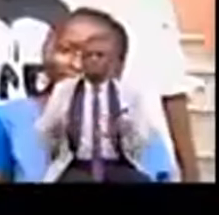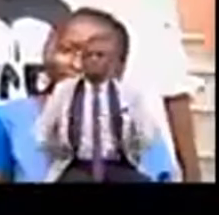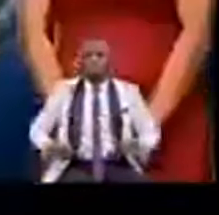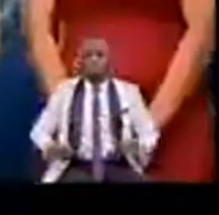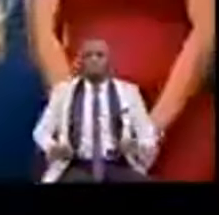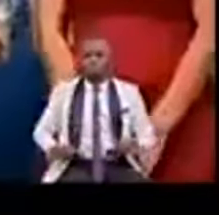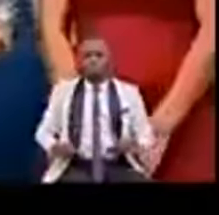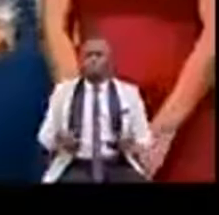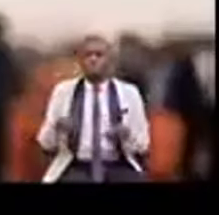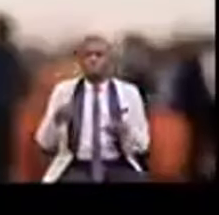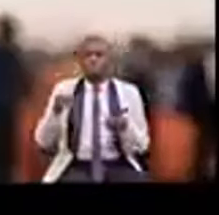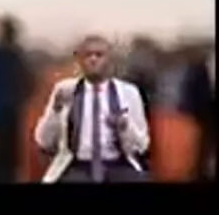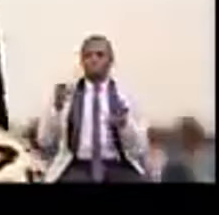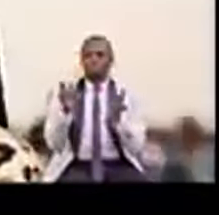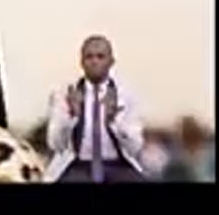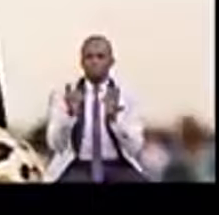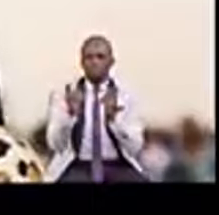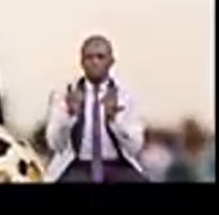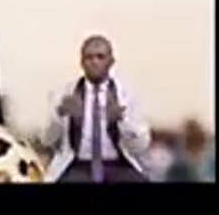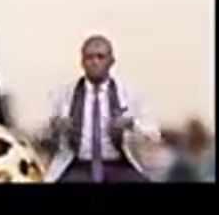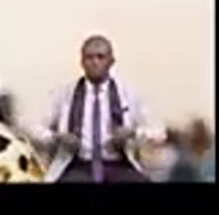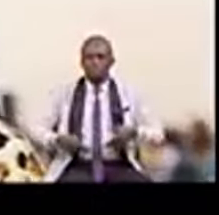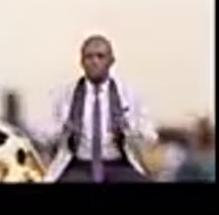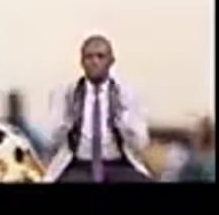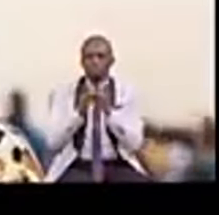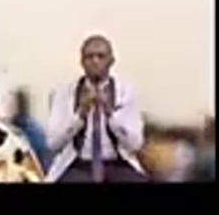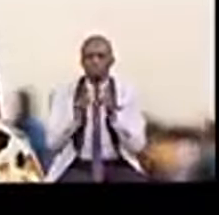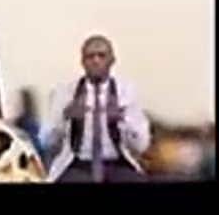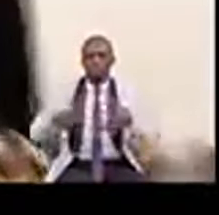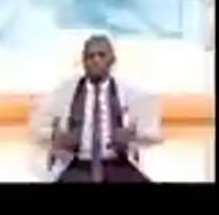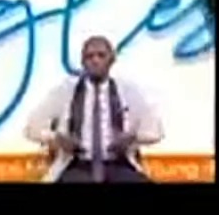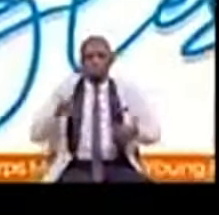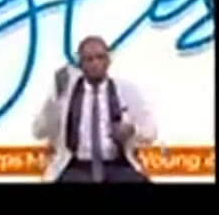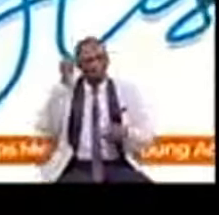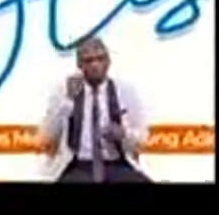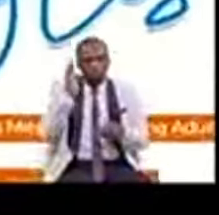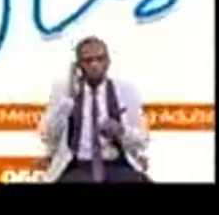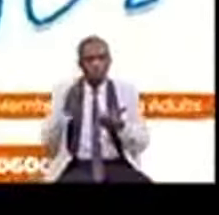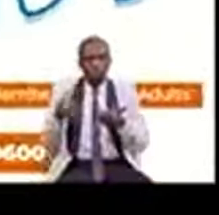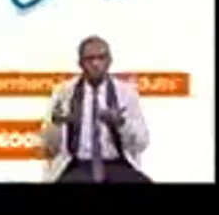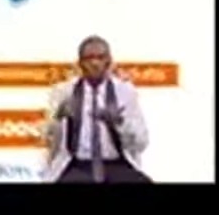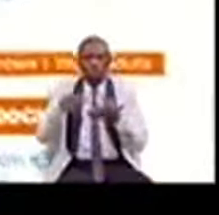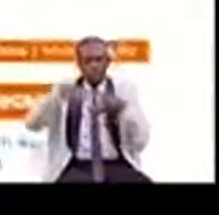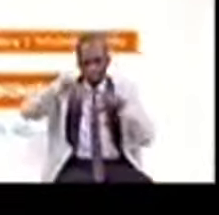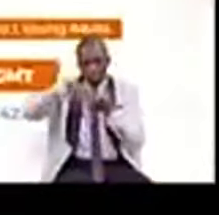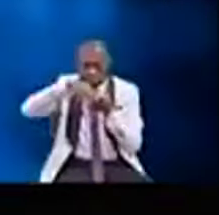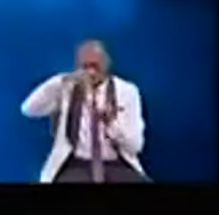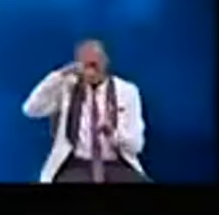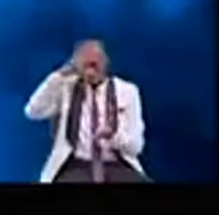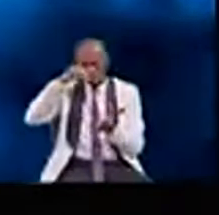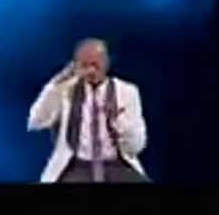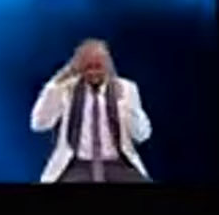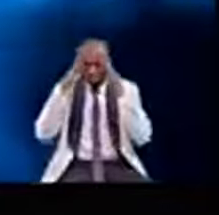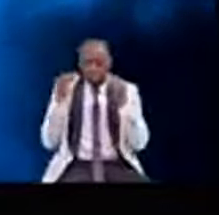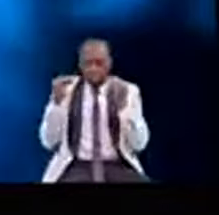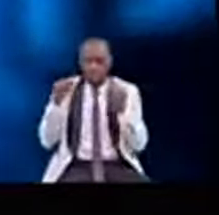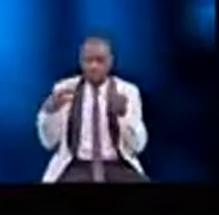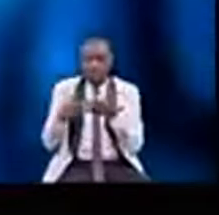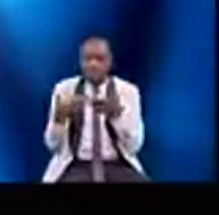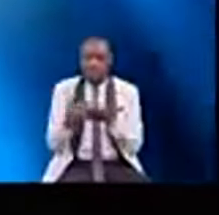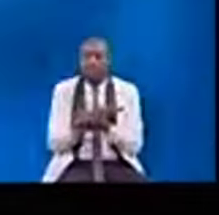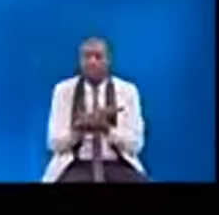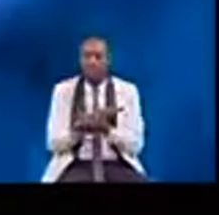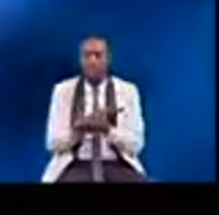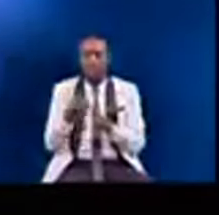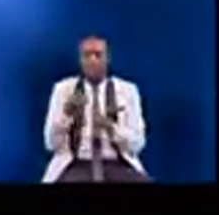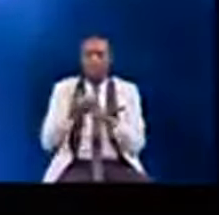to live a pure life, a glorious life that we couldn't live before, because